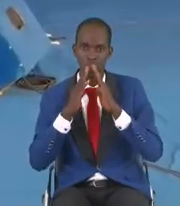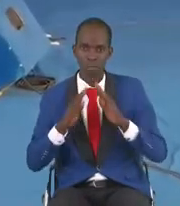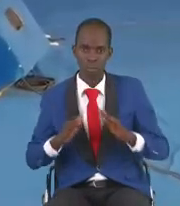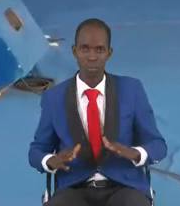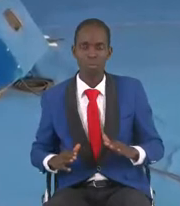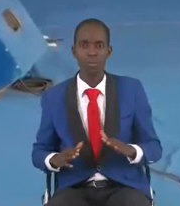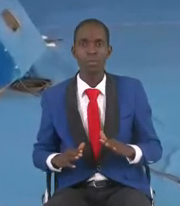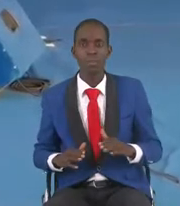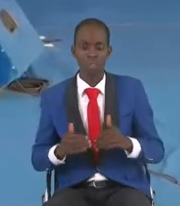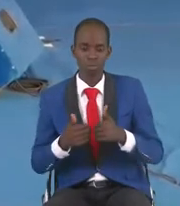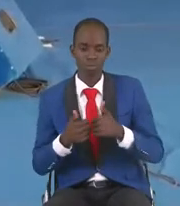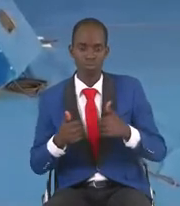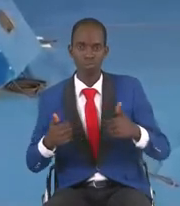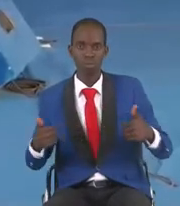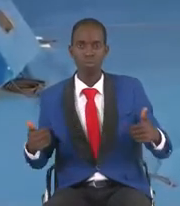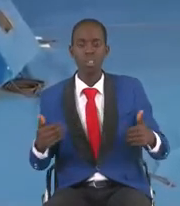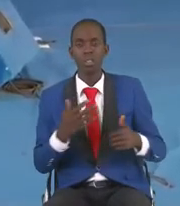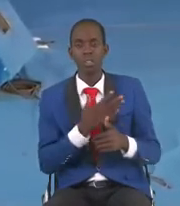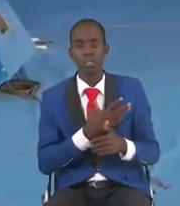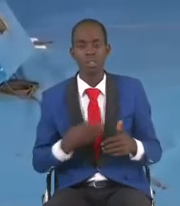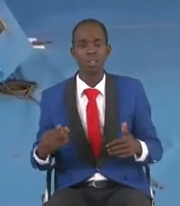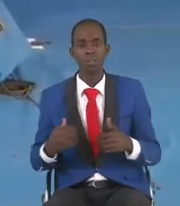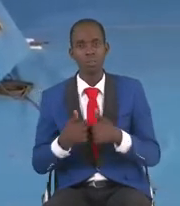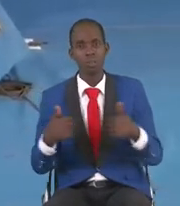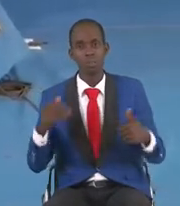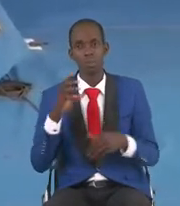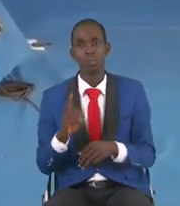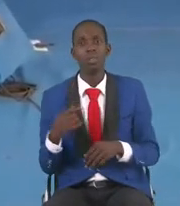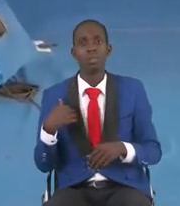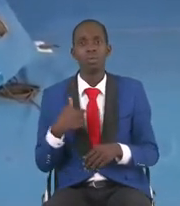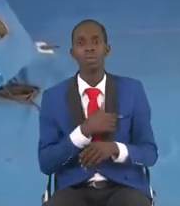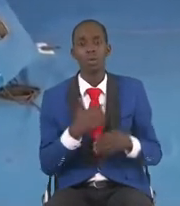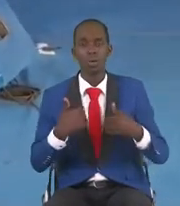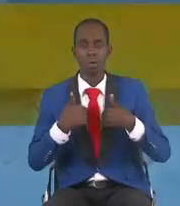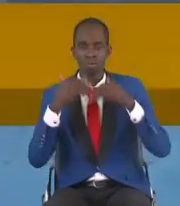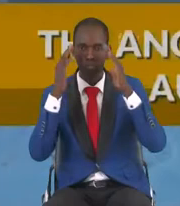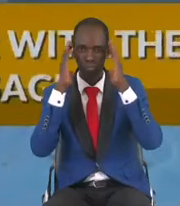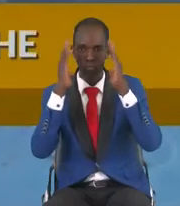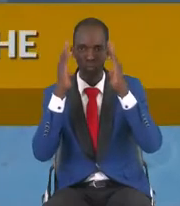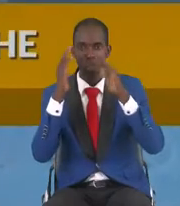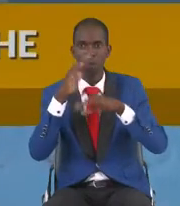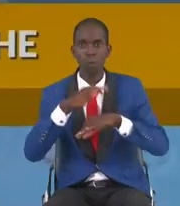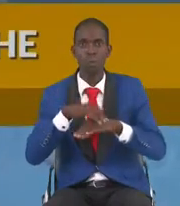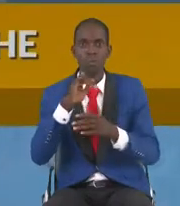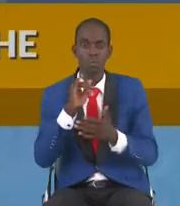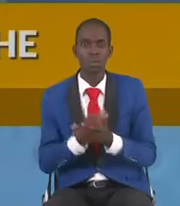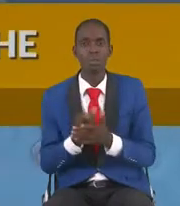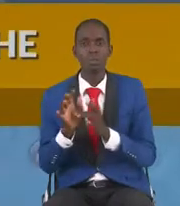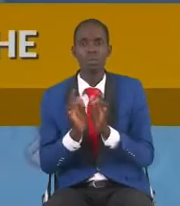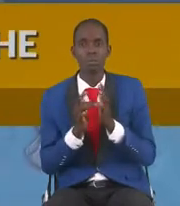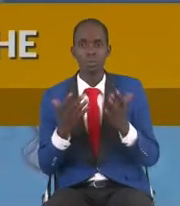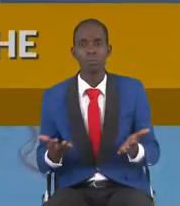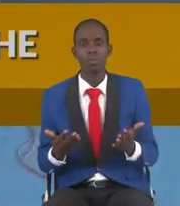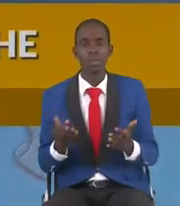distinct, and distinguished. And we have concentration on that scripture. Profitable